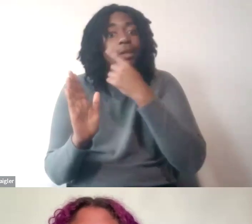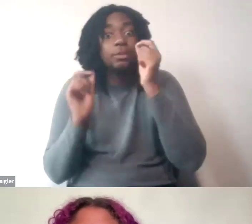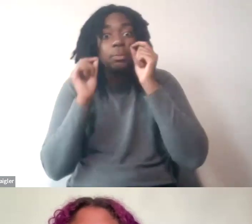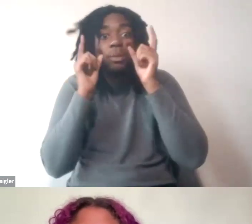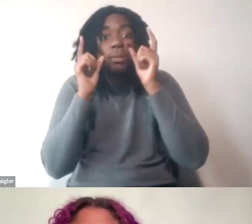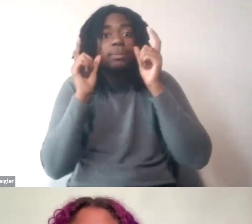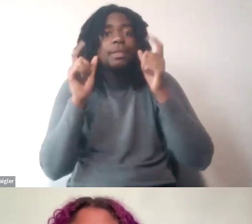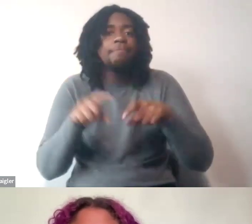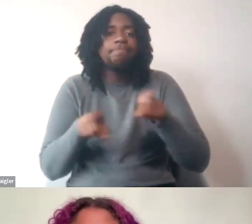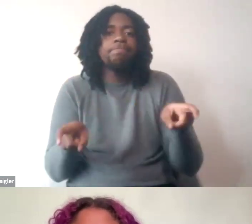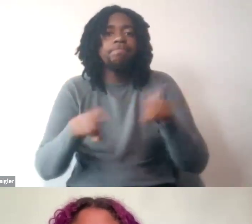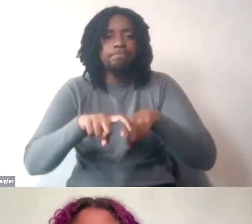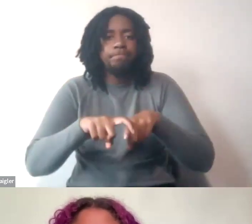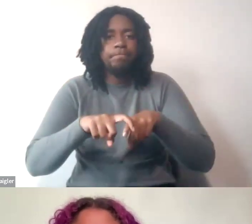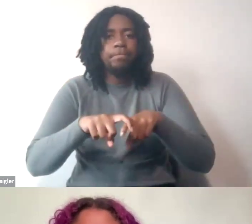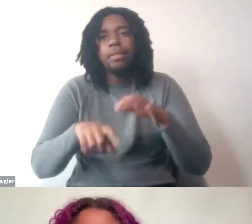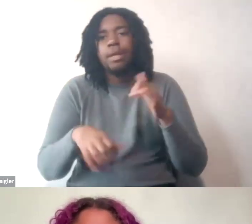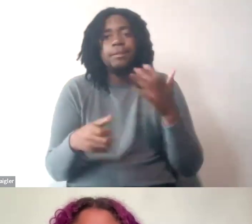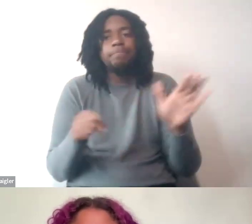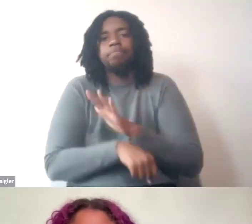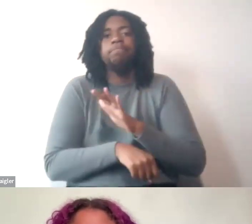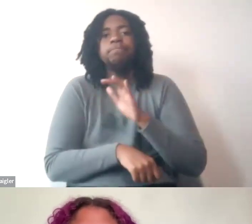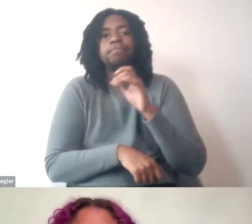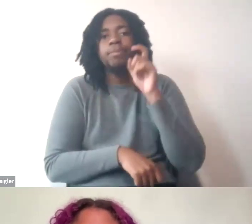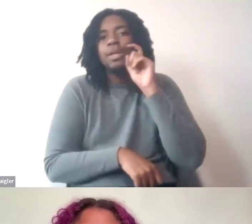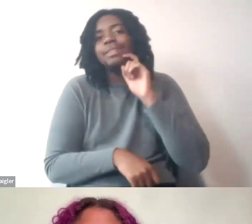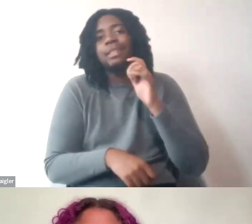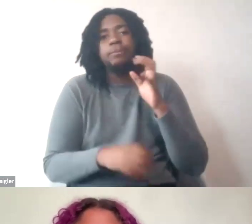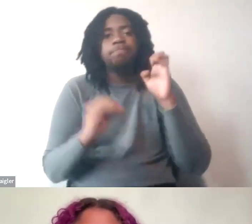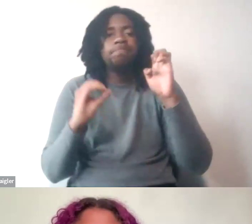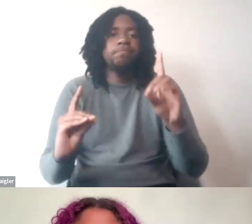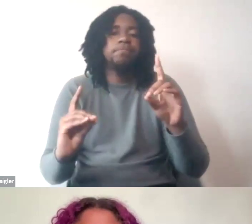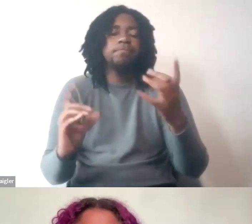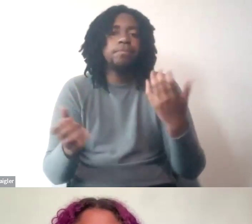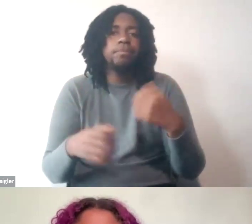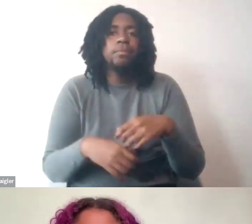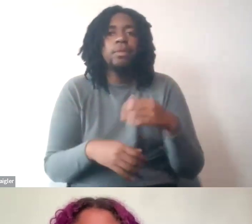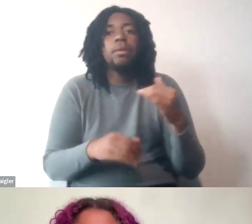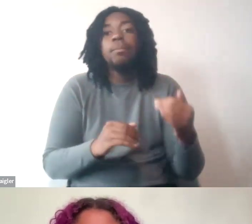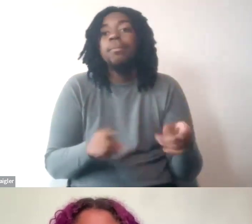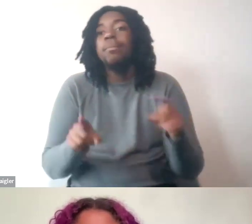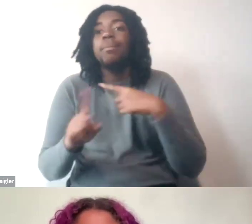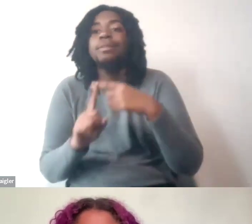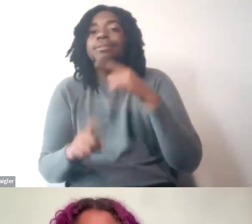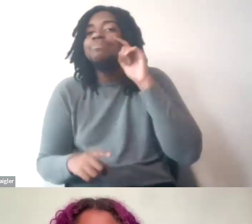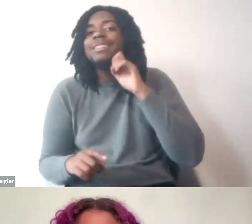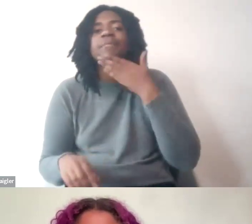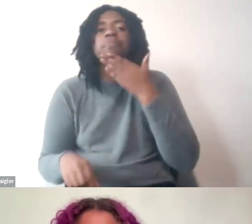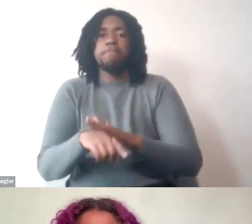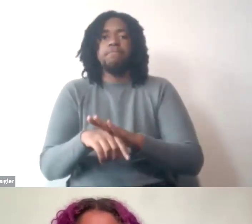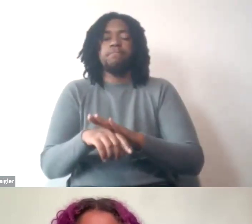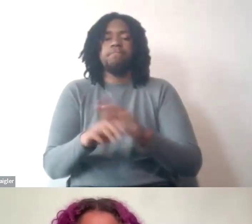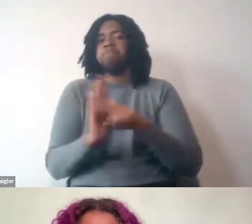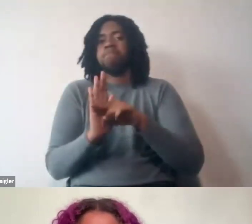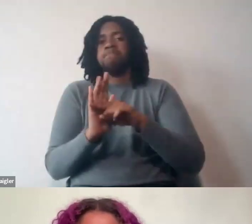closed. That was about as much birds and bees talks I got, and also sex is bad, and that was it. That